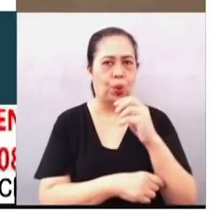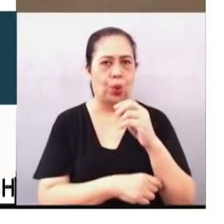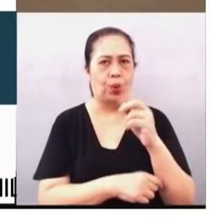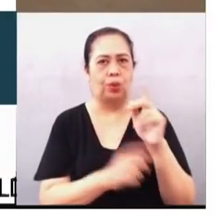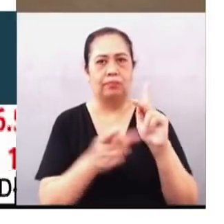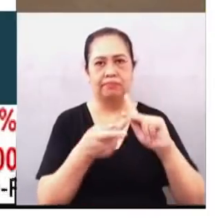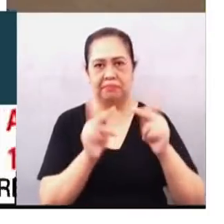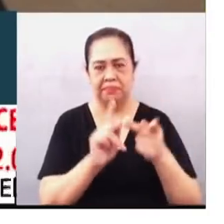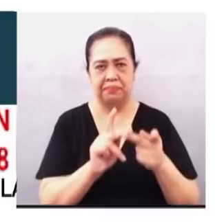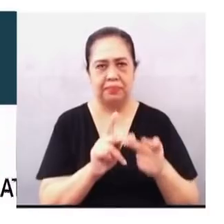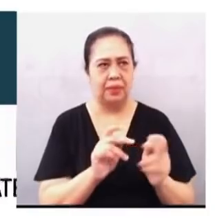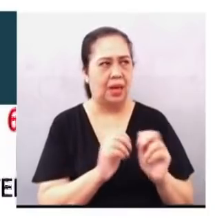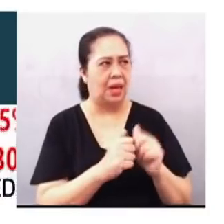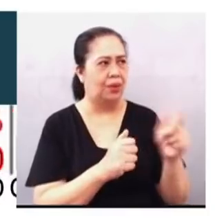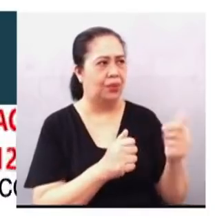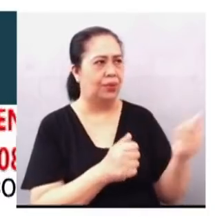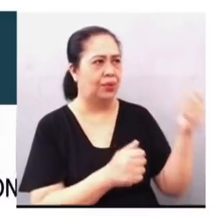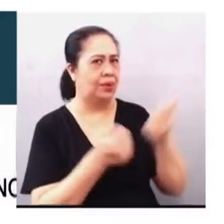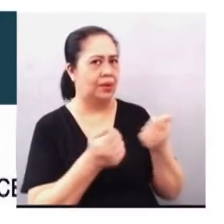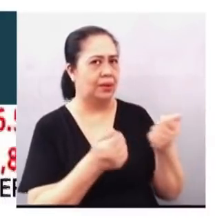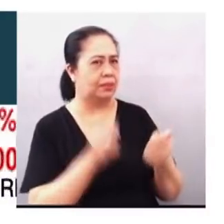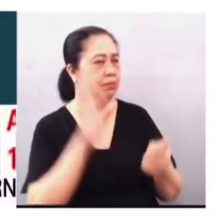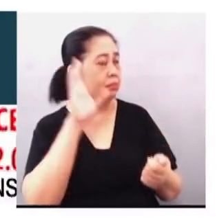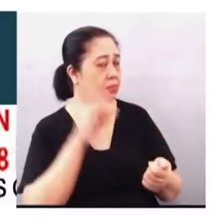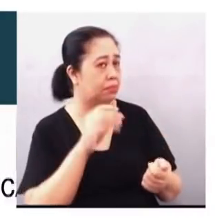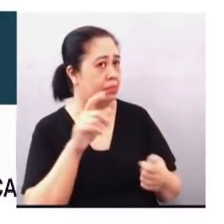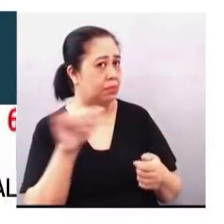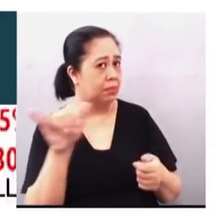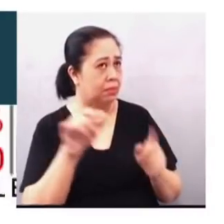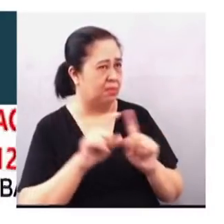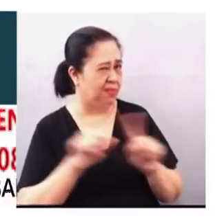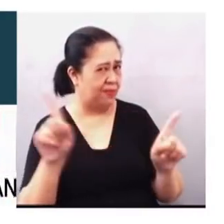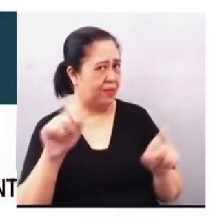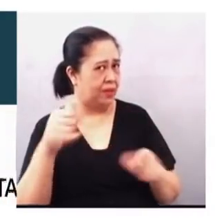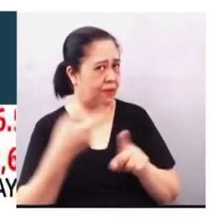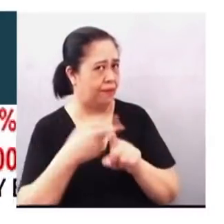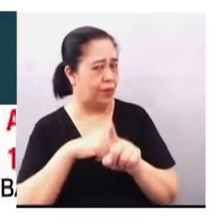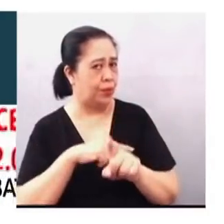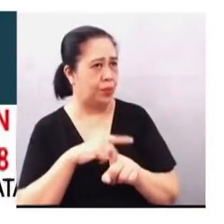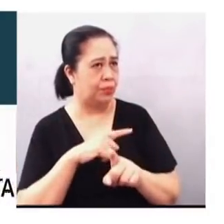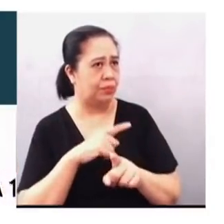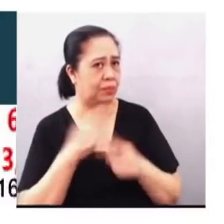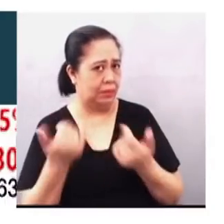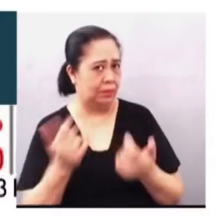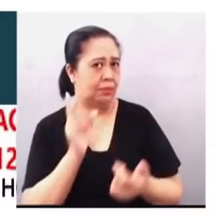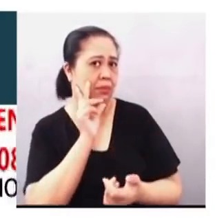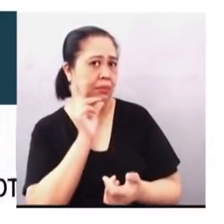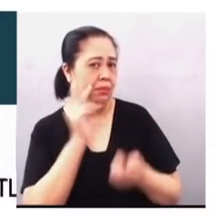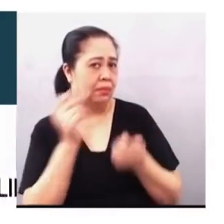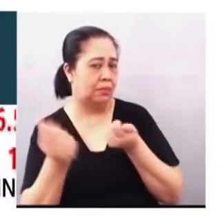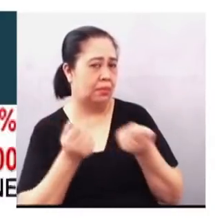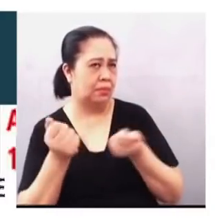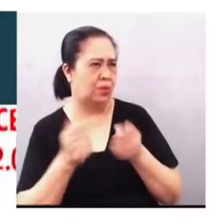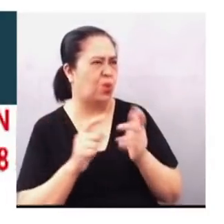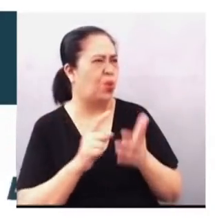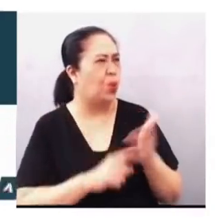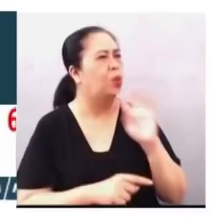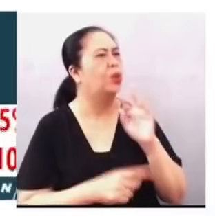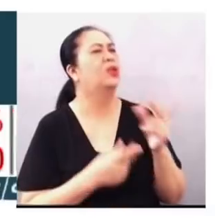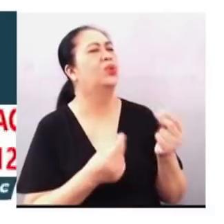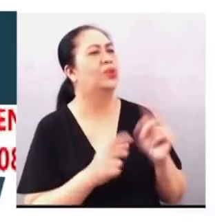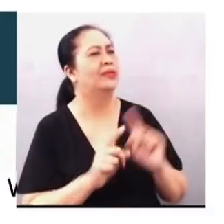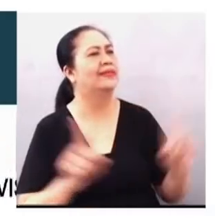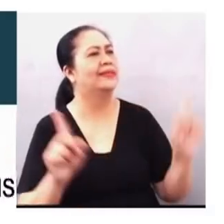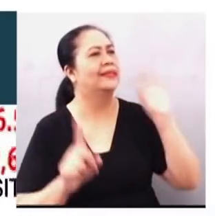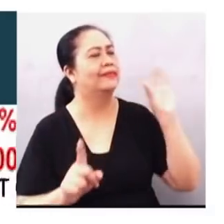How will your administration be different? Will it be different at all from this current administration? What will you do differently?